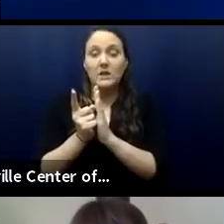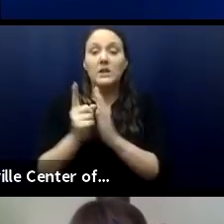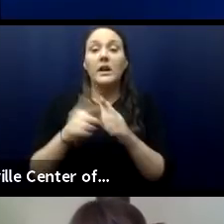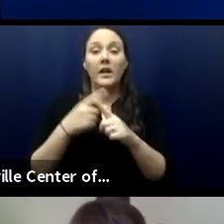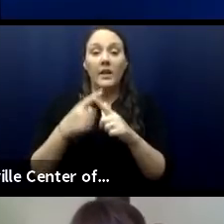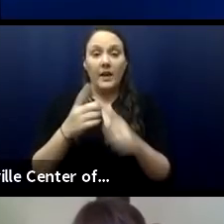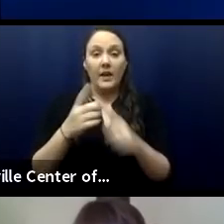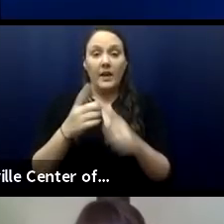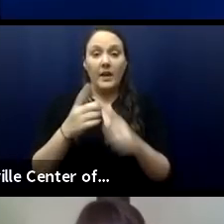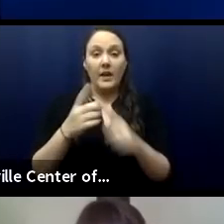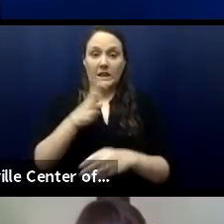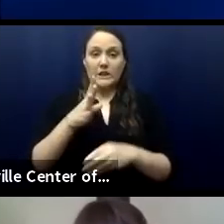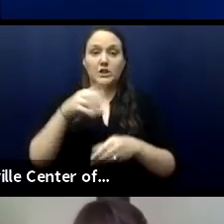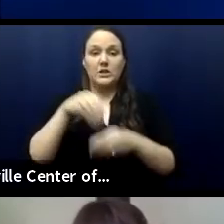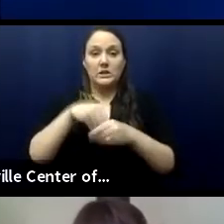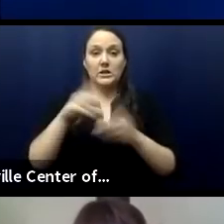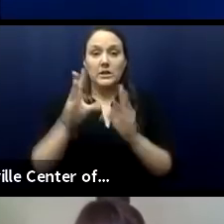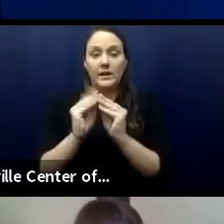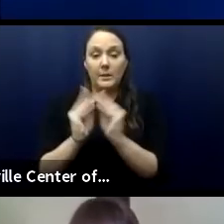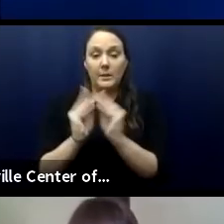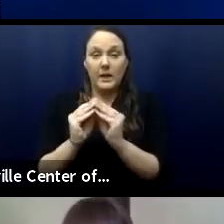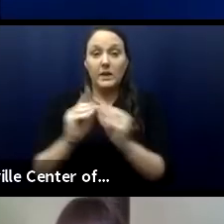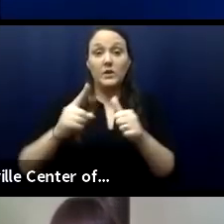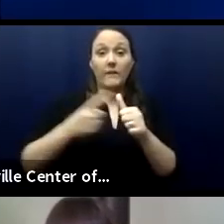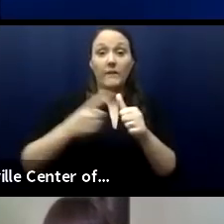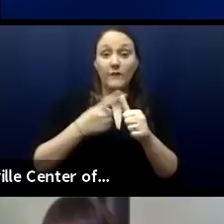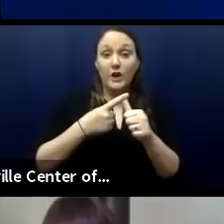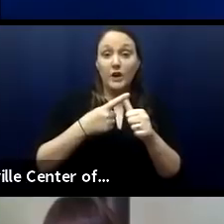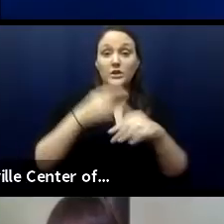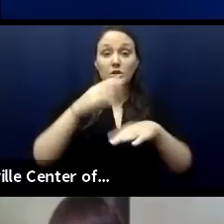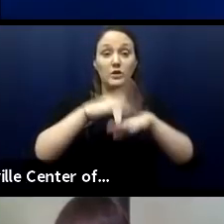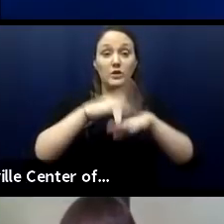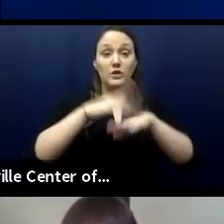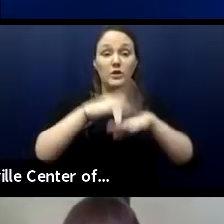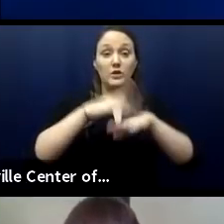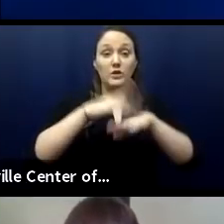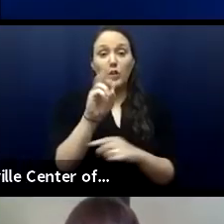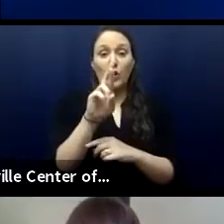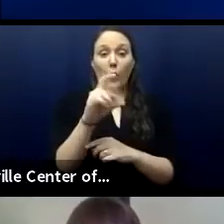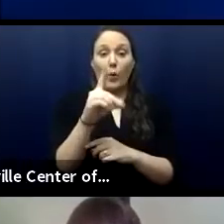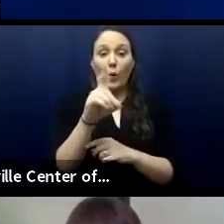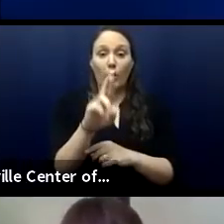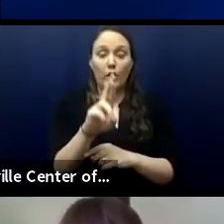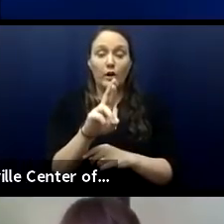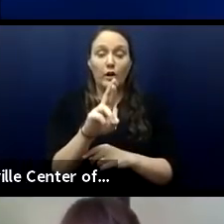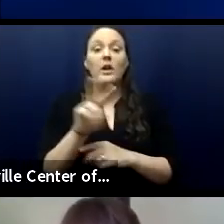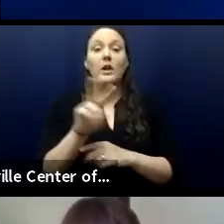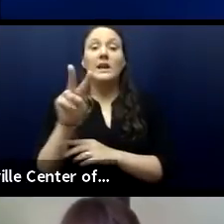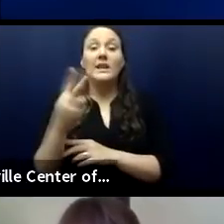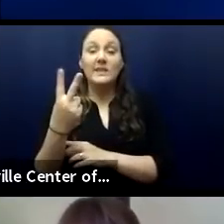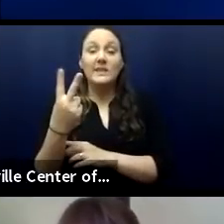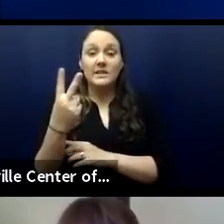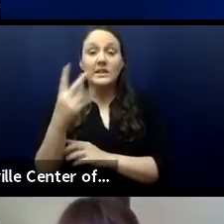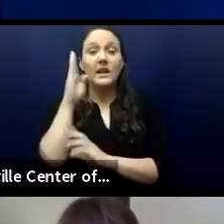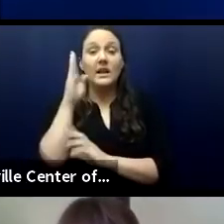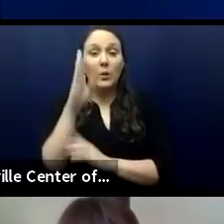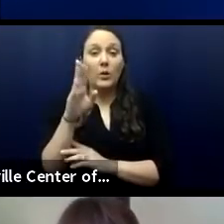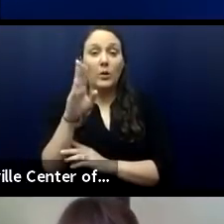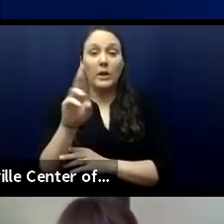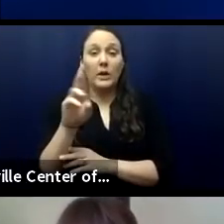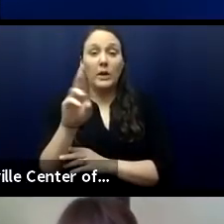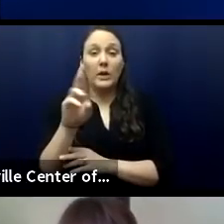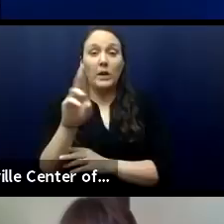in a meeting. So first order of business is call to order. And I want the second order of business to be the roll call so we can